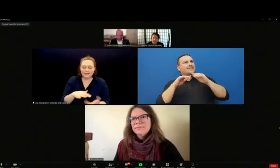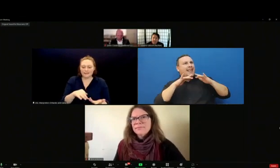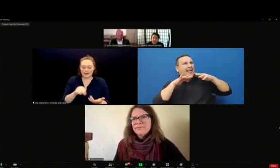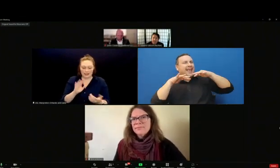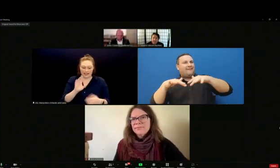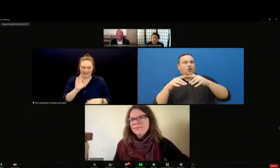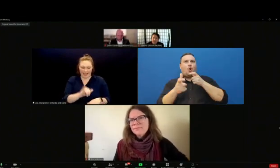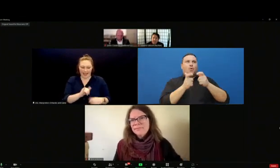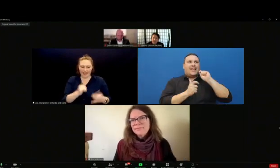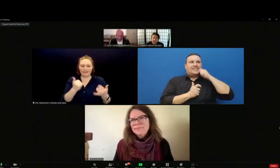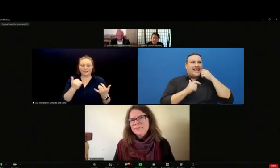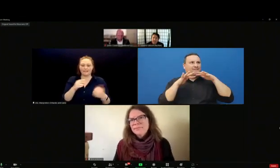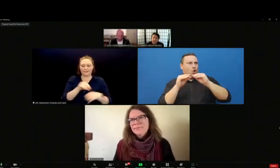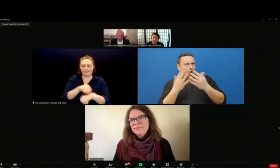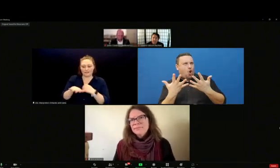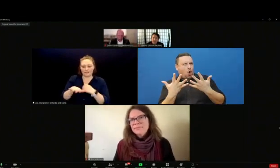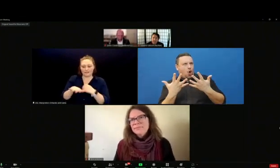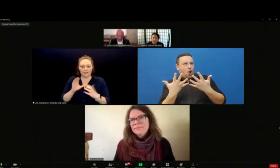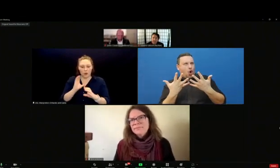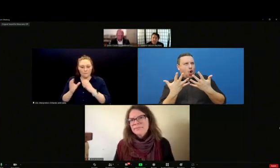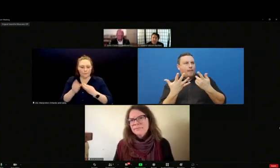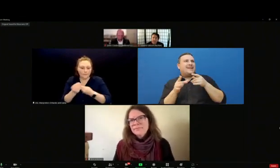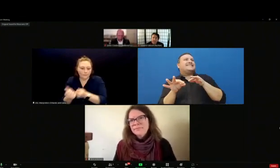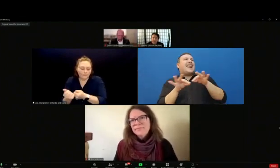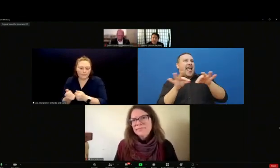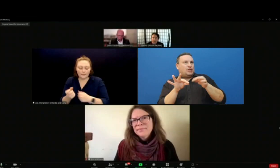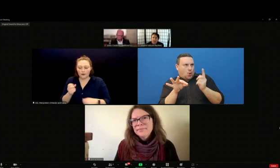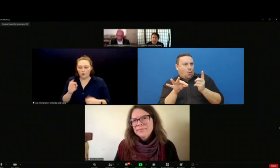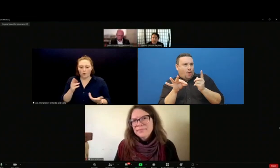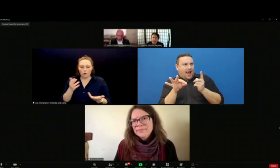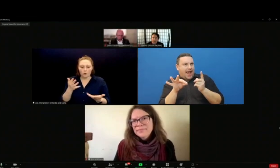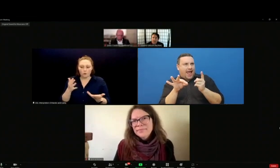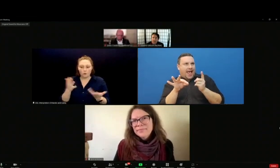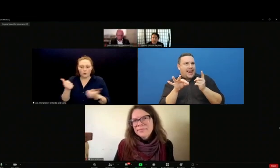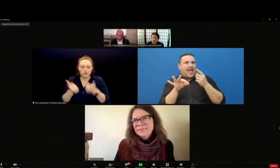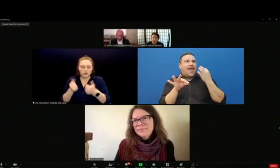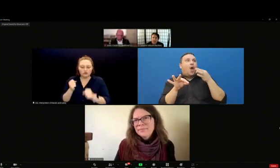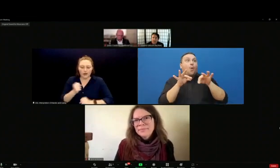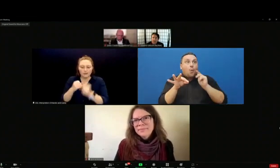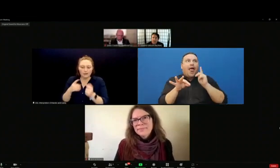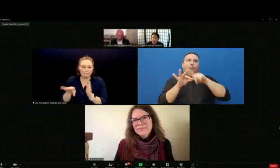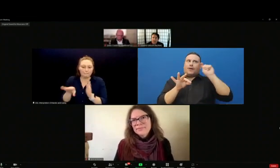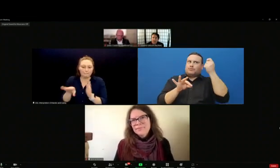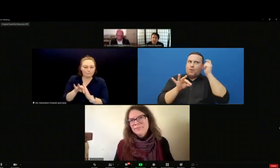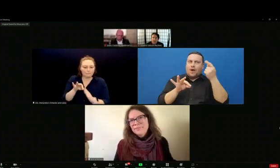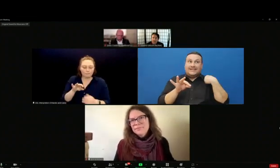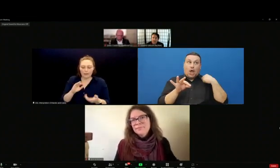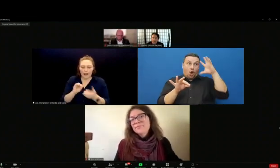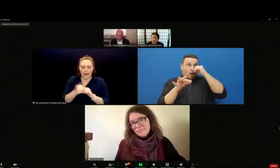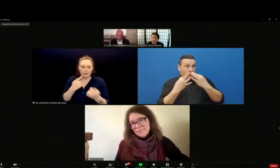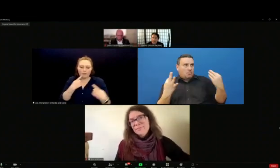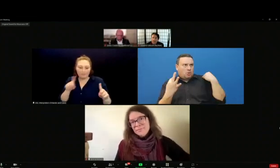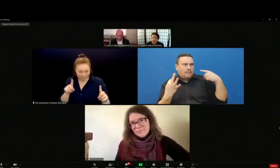then how these communicatively efficient, which communicatively efficient strategies are achieved, if